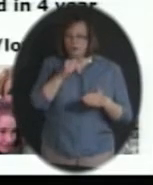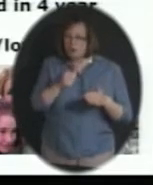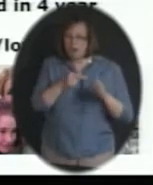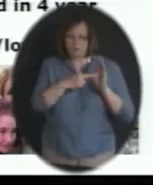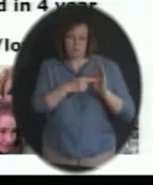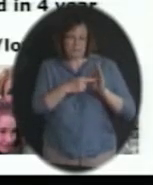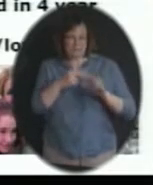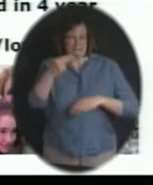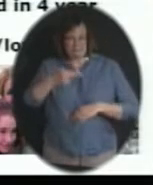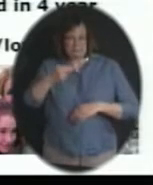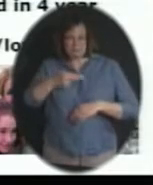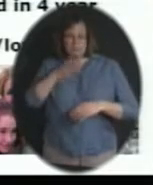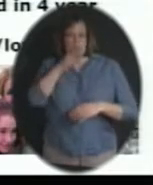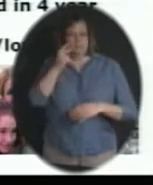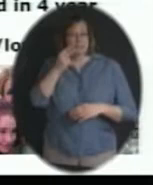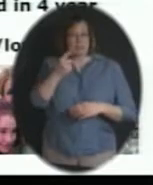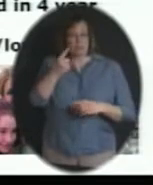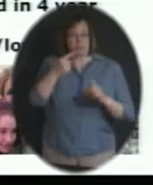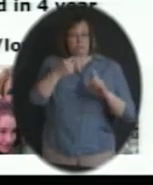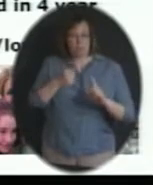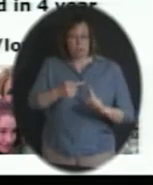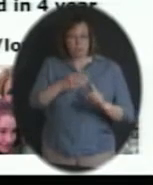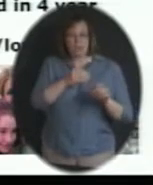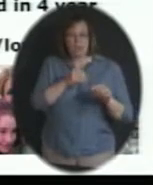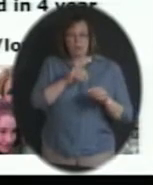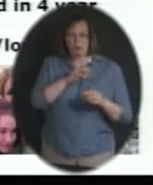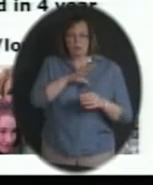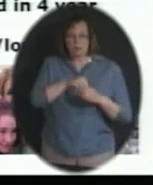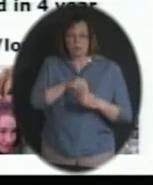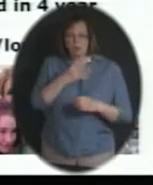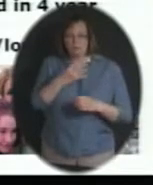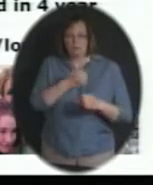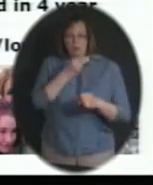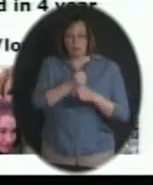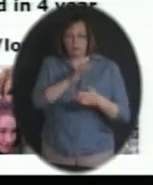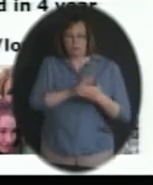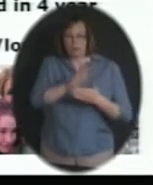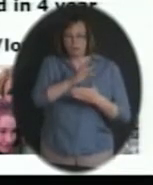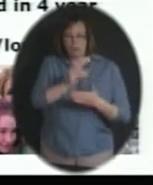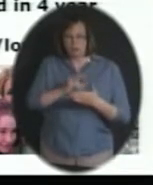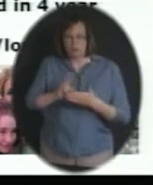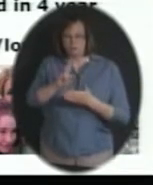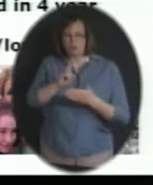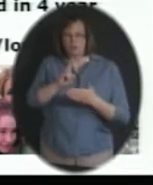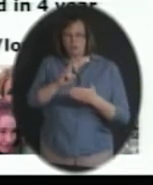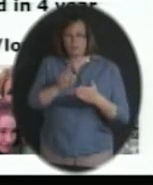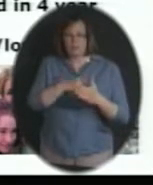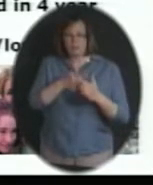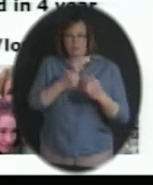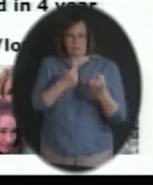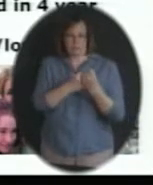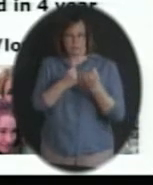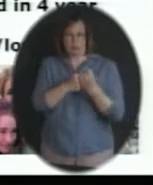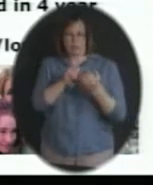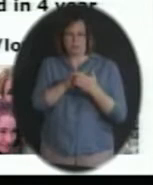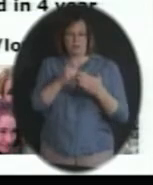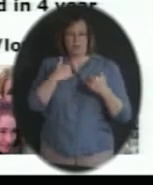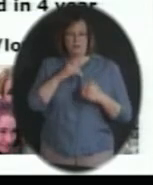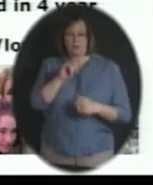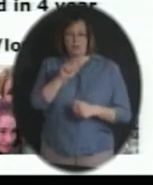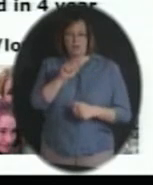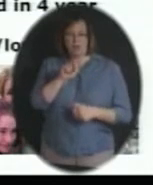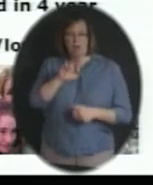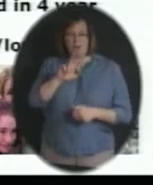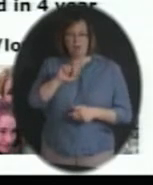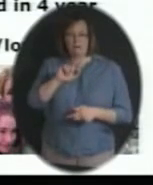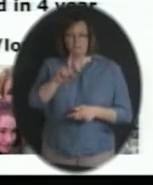underrepresented historically, as you'll see in one of the bullets, in our four-year colleges and universities, that then this support that they receive in Avid provides